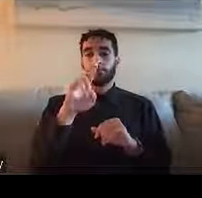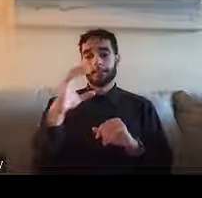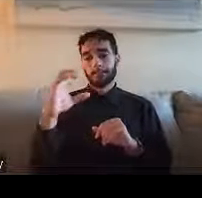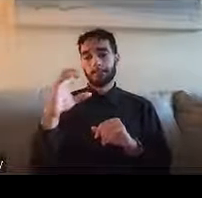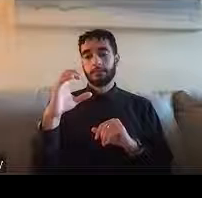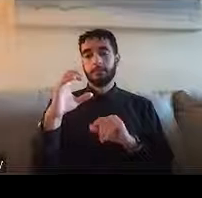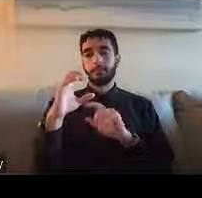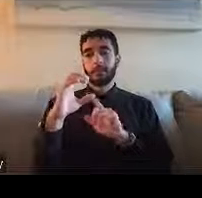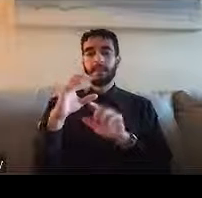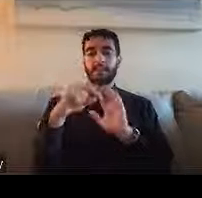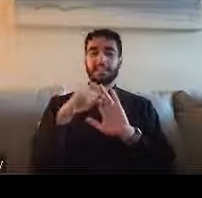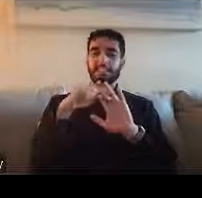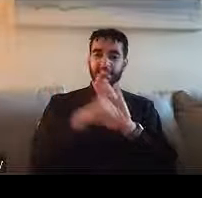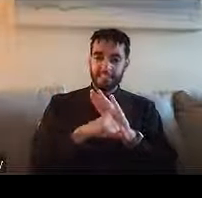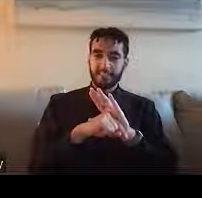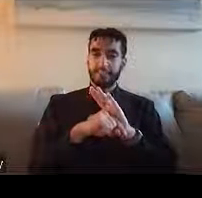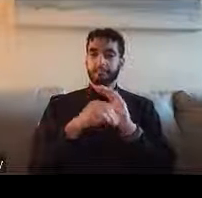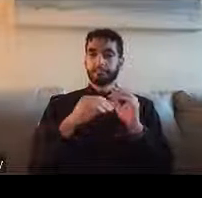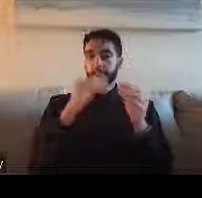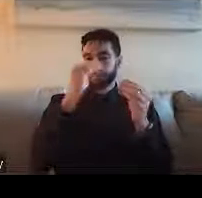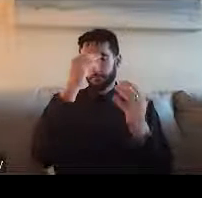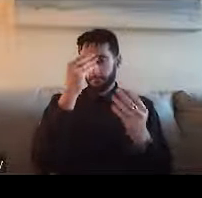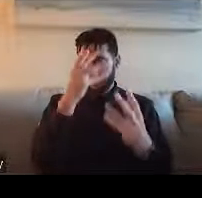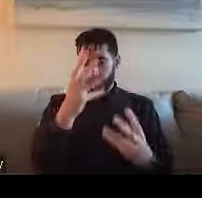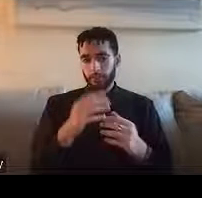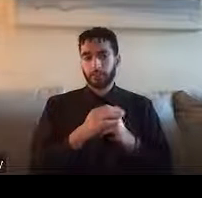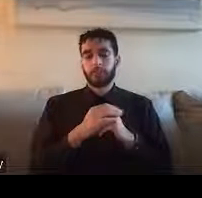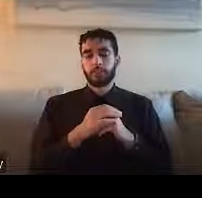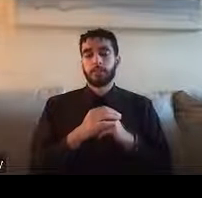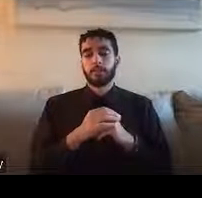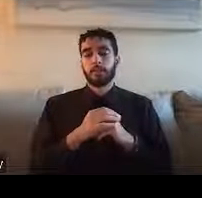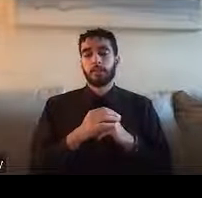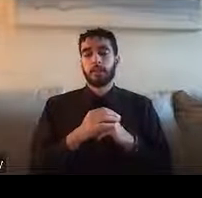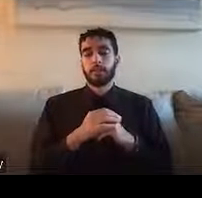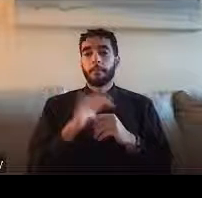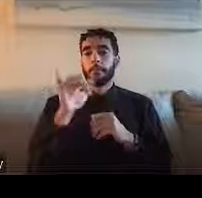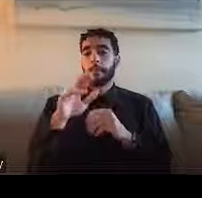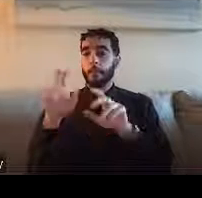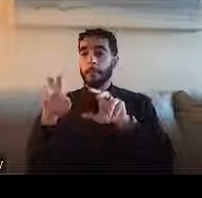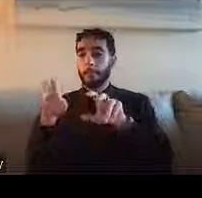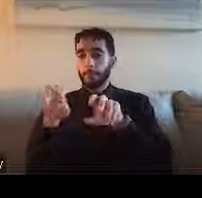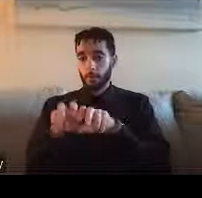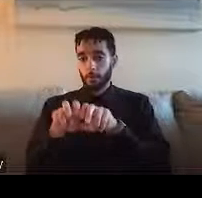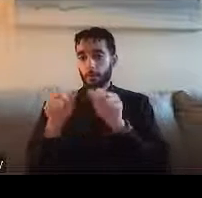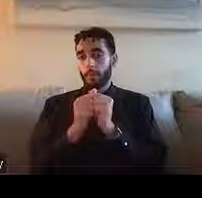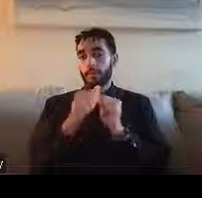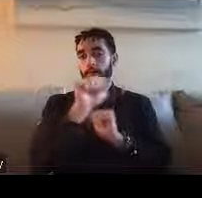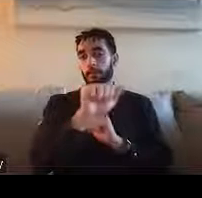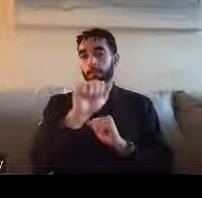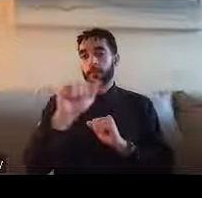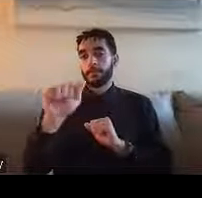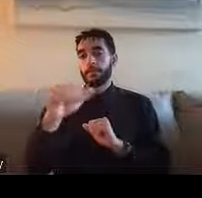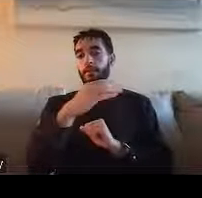intensive information and assistance and referral that is a partnership between the AAAs and the